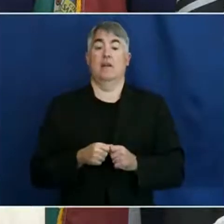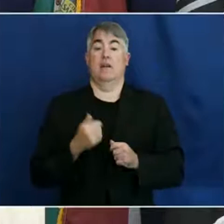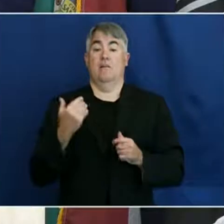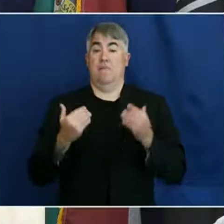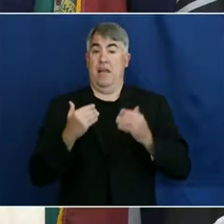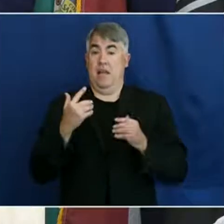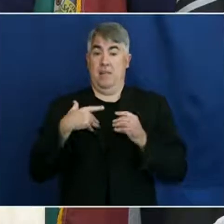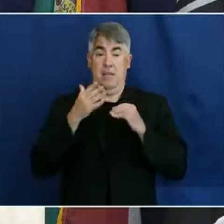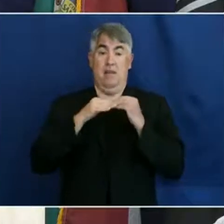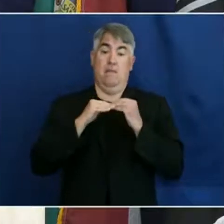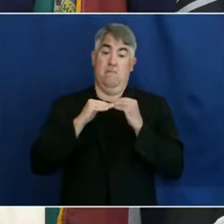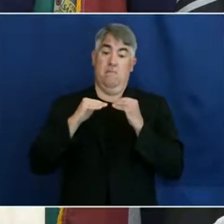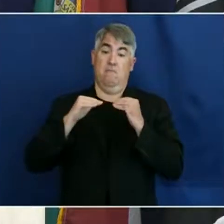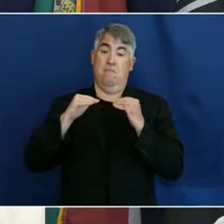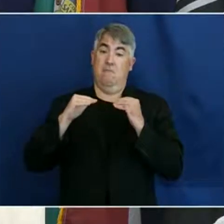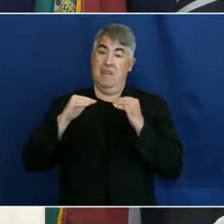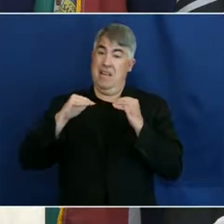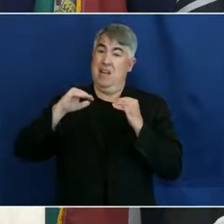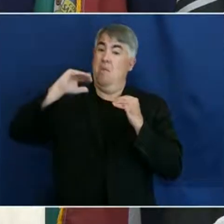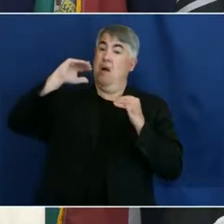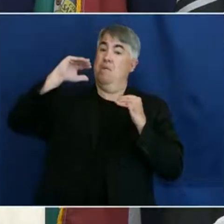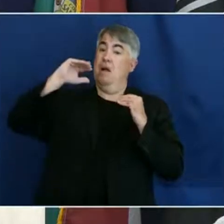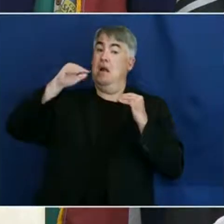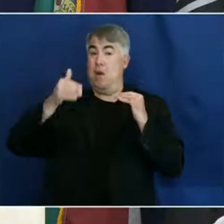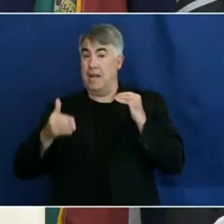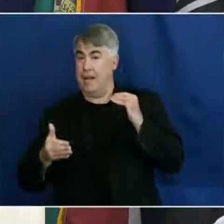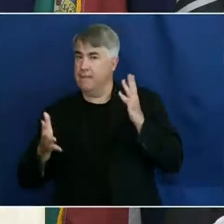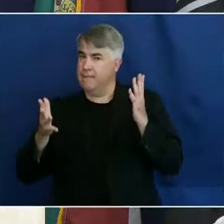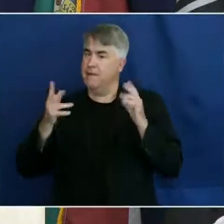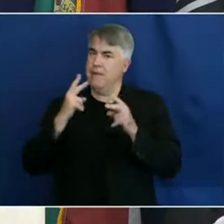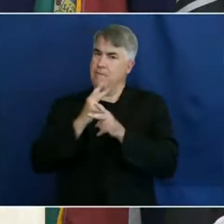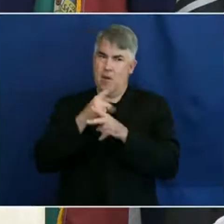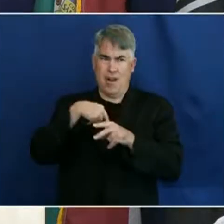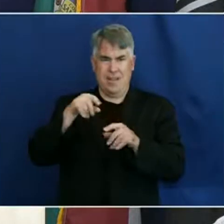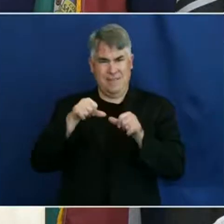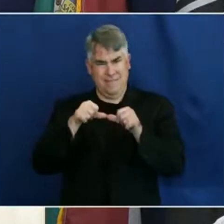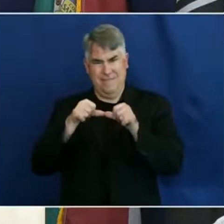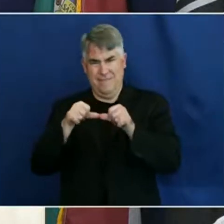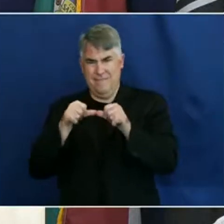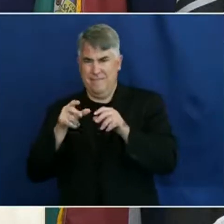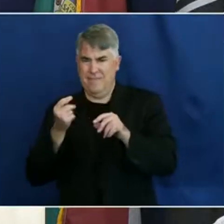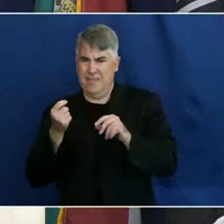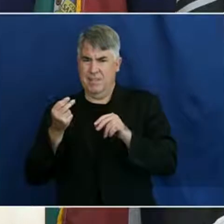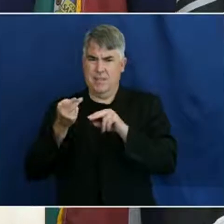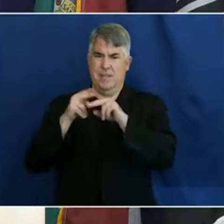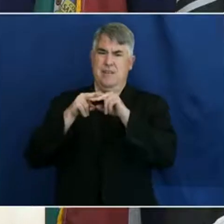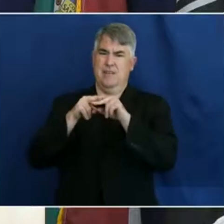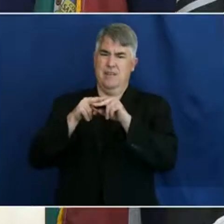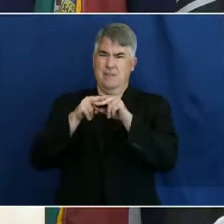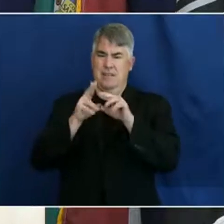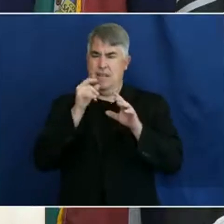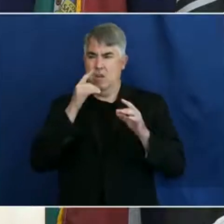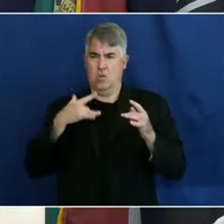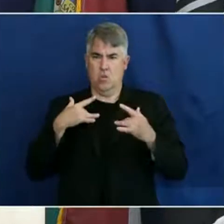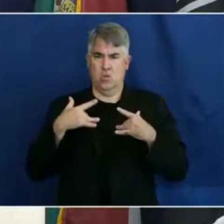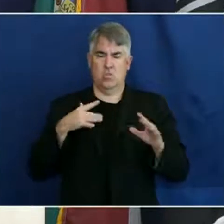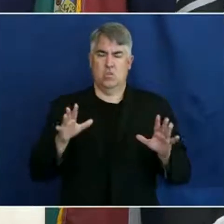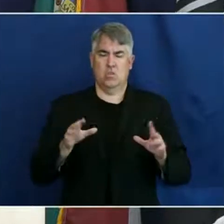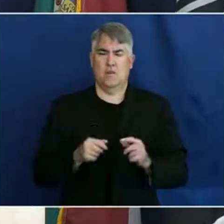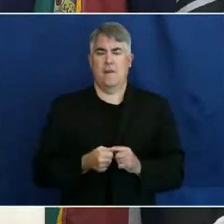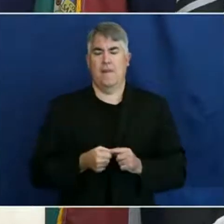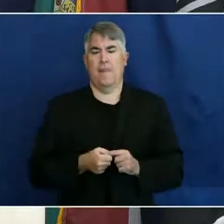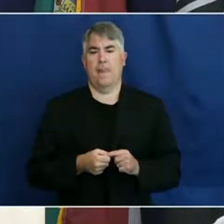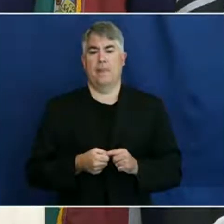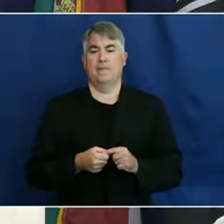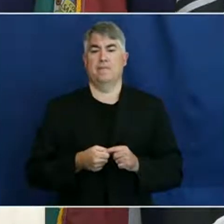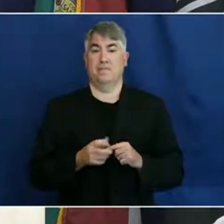flat. It could go up, it could go down. But the slight or modest increases, again, are not the same cause for concern that they were. In welcome news,